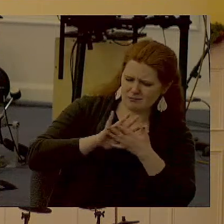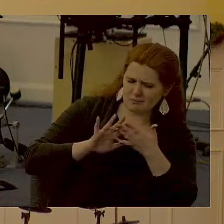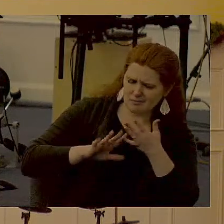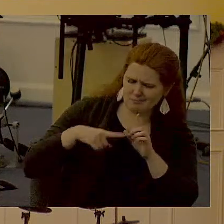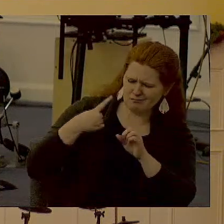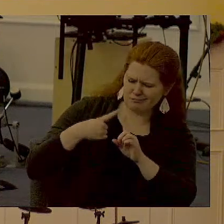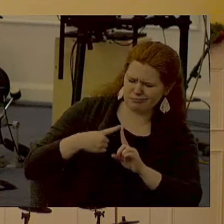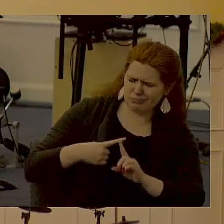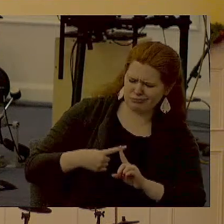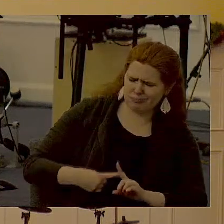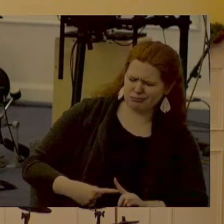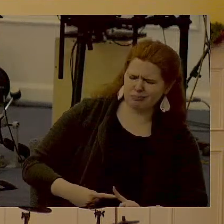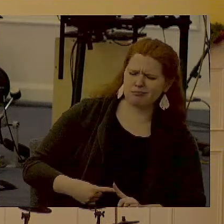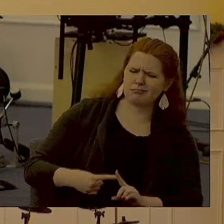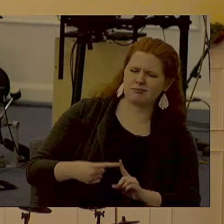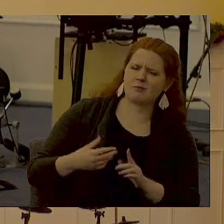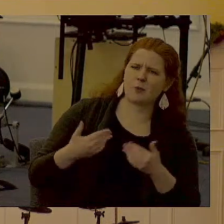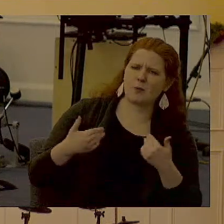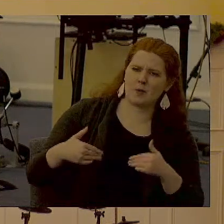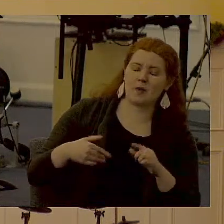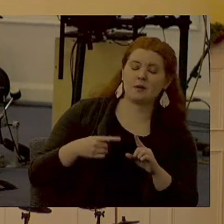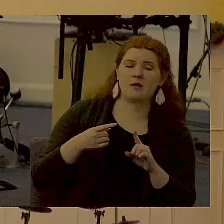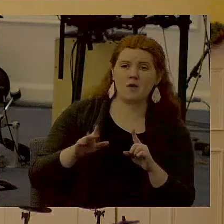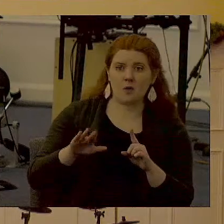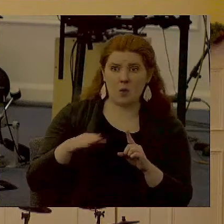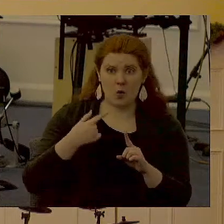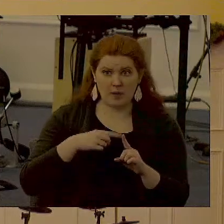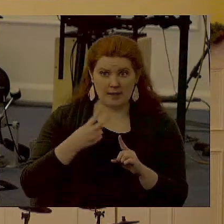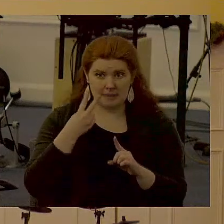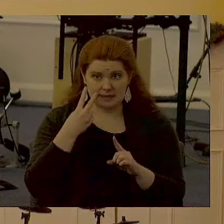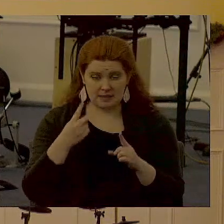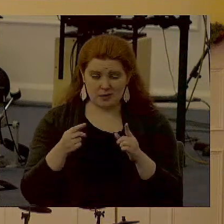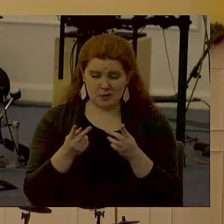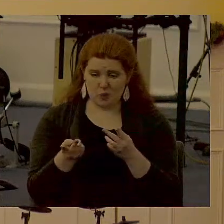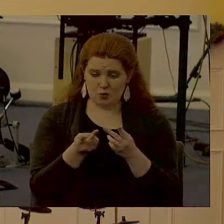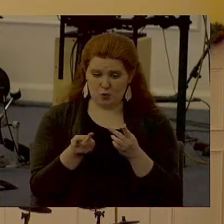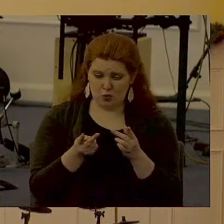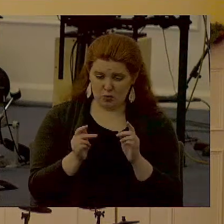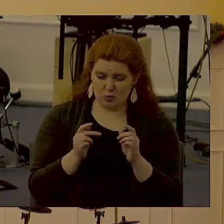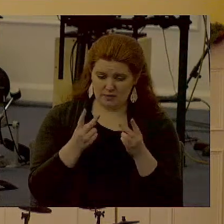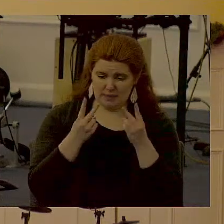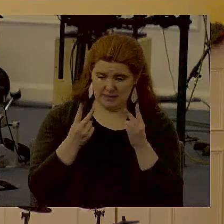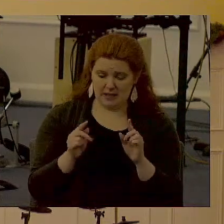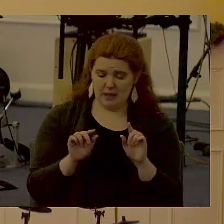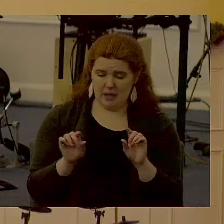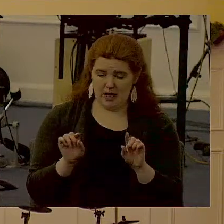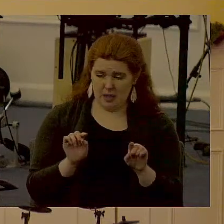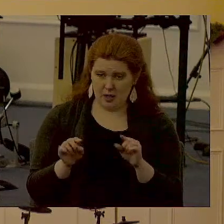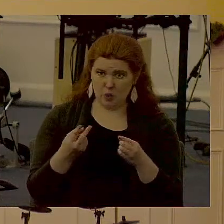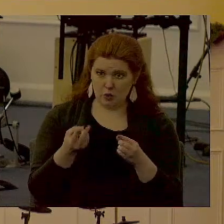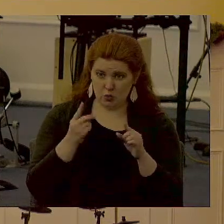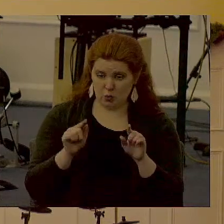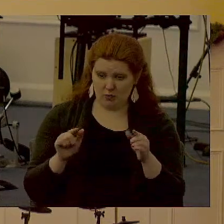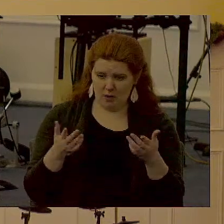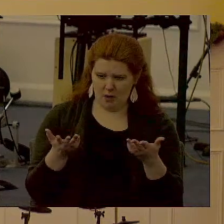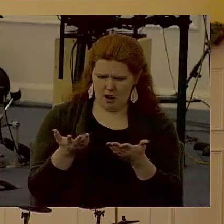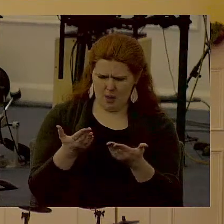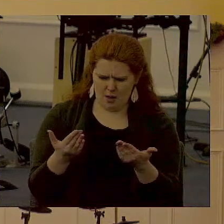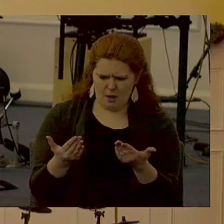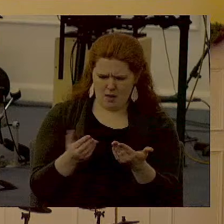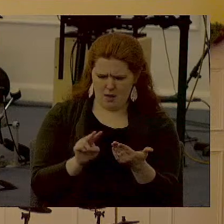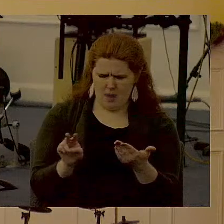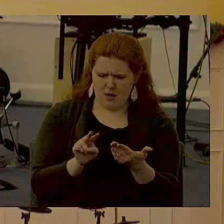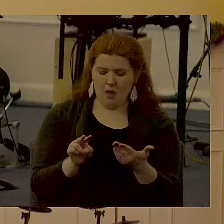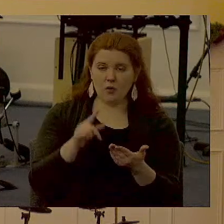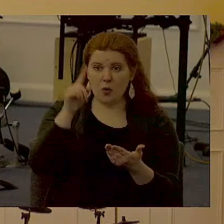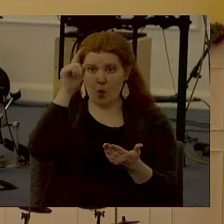could ever want. We actually see two competing visions, even in this passage in Matthew. One in the